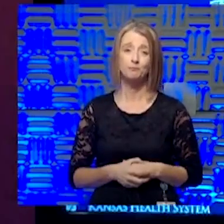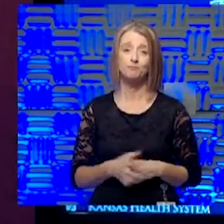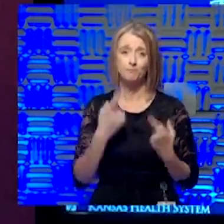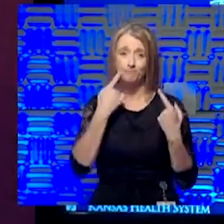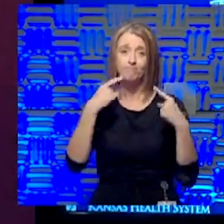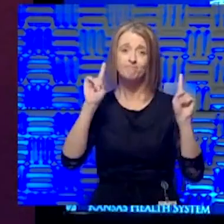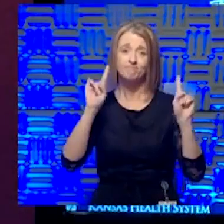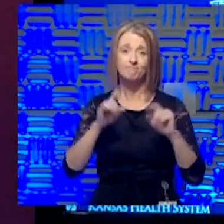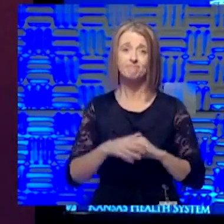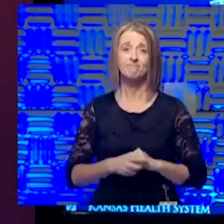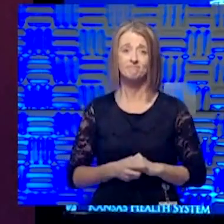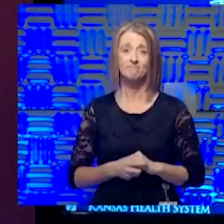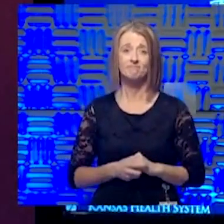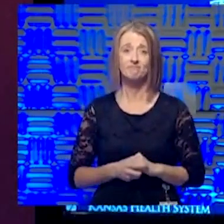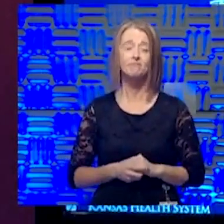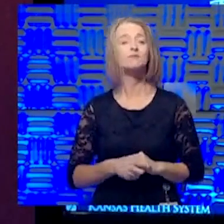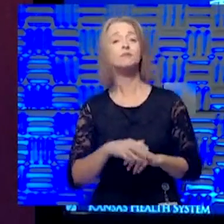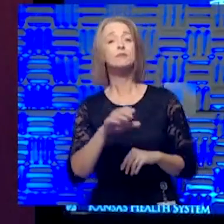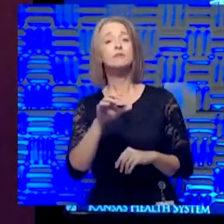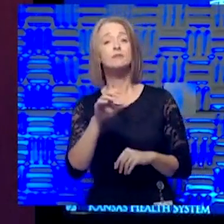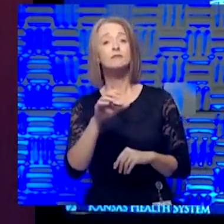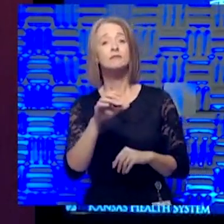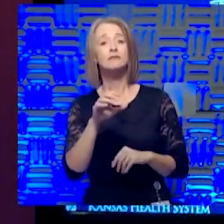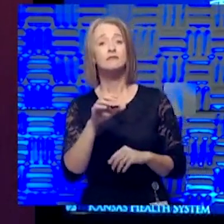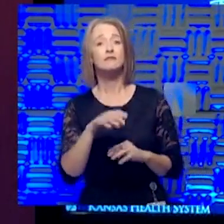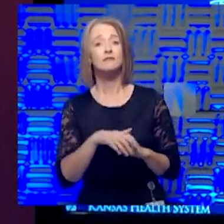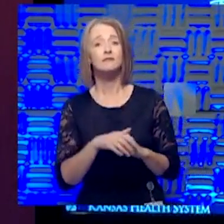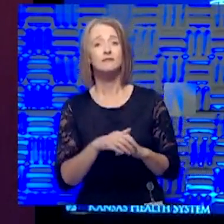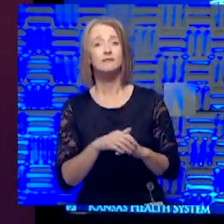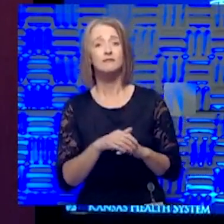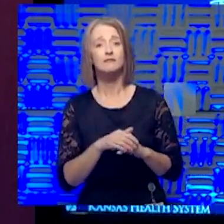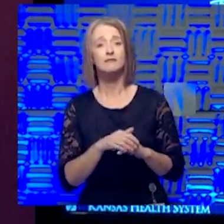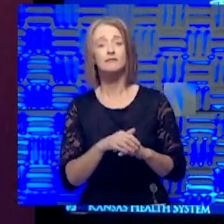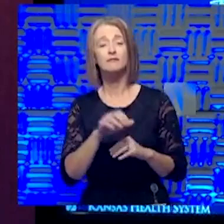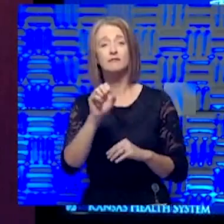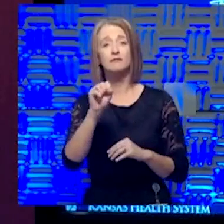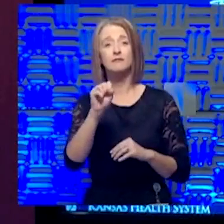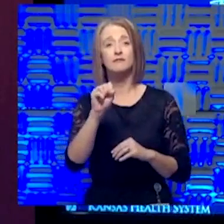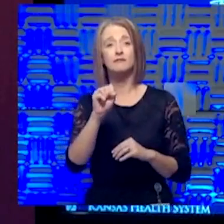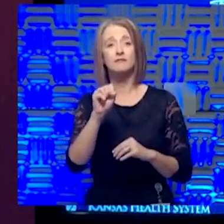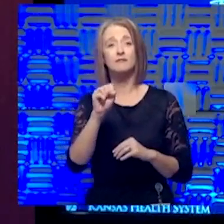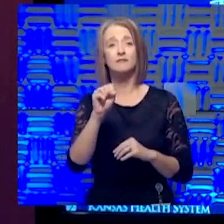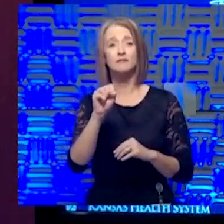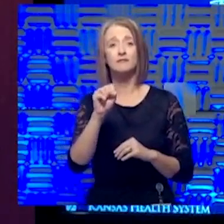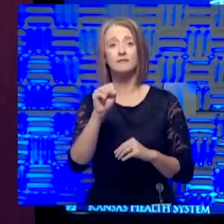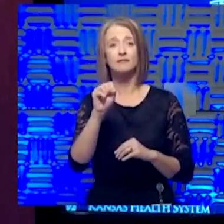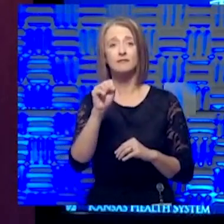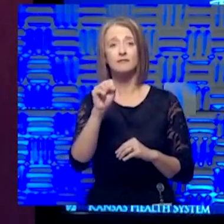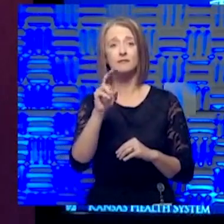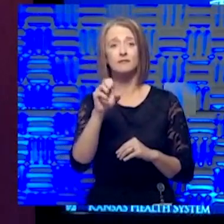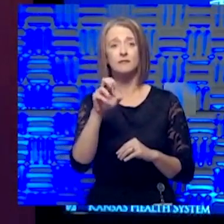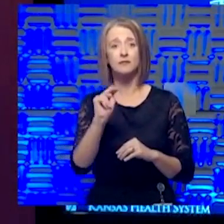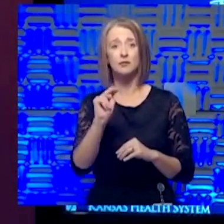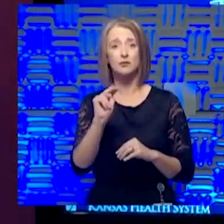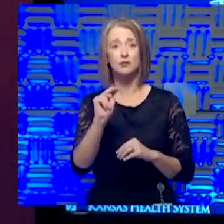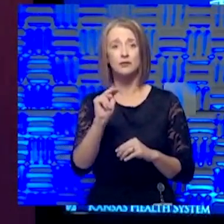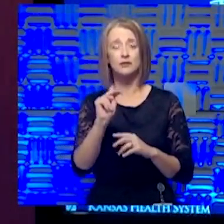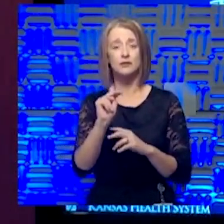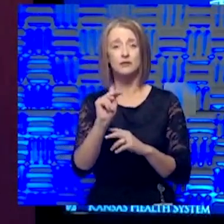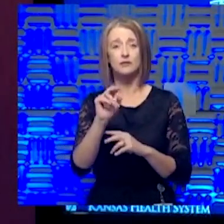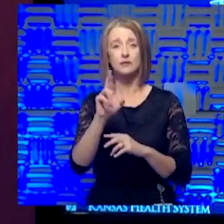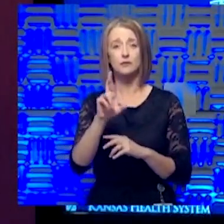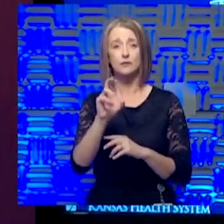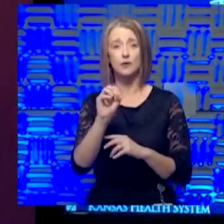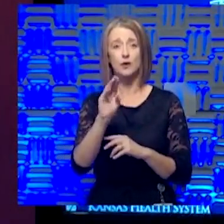Indeed. So, Susan Robare, you're on. Susan, you're on the. I was just saying, I think our other guest, Susan Robare,